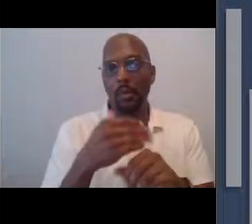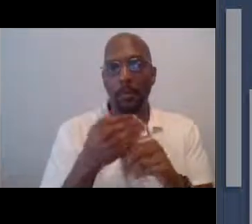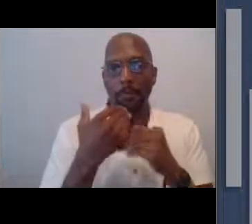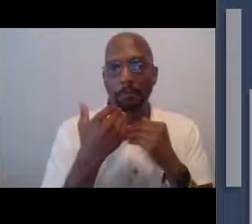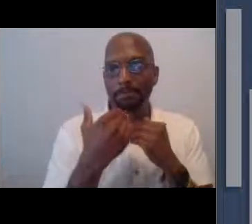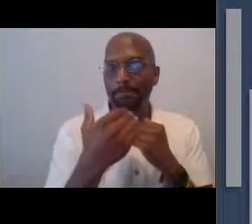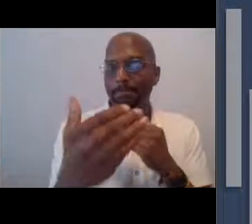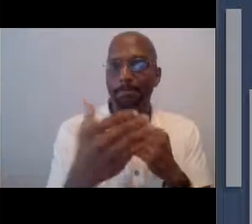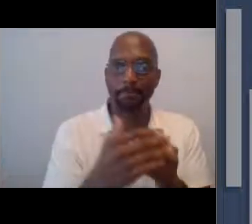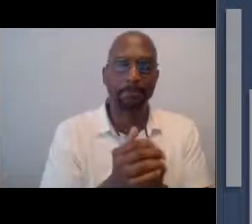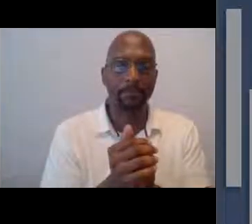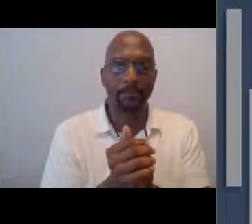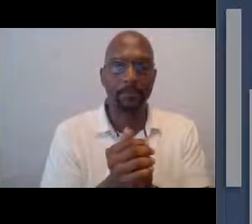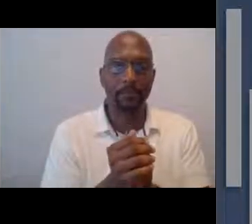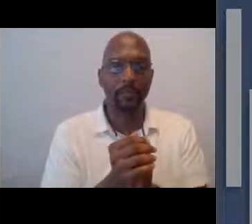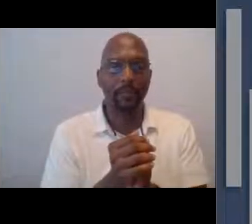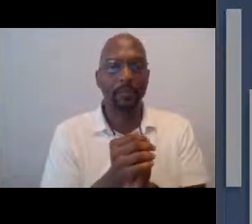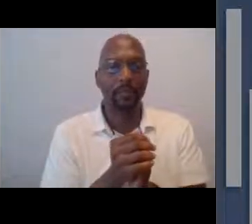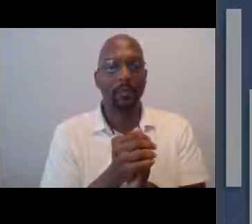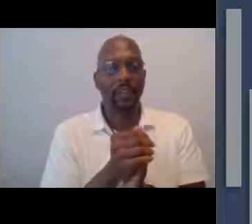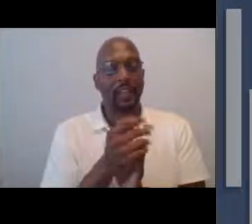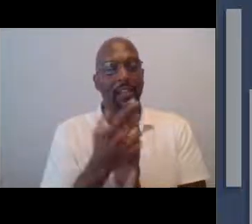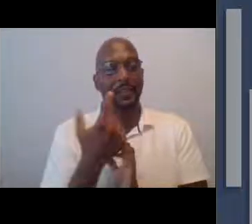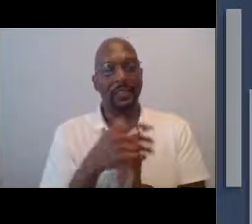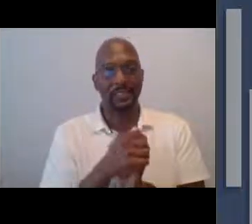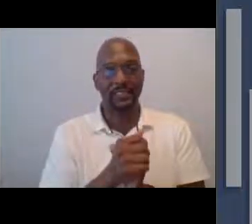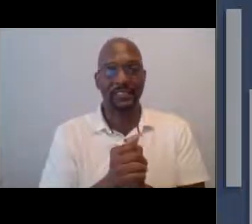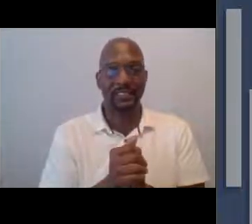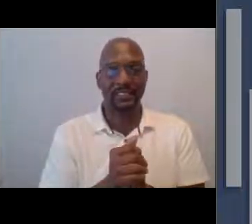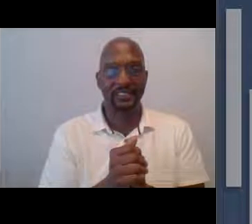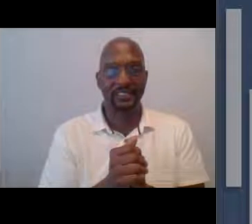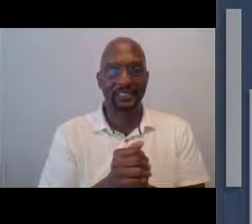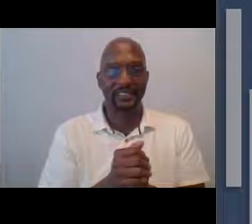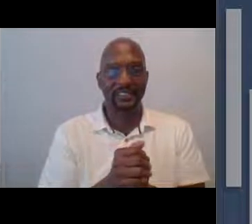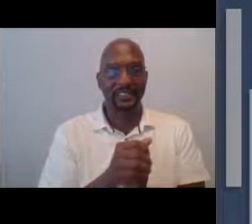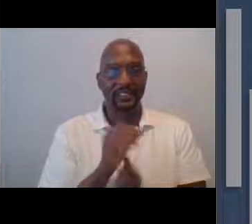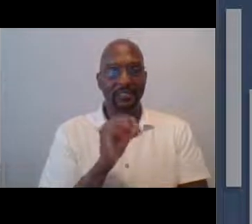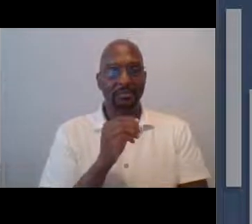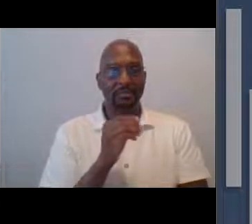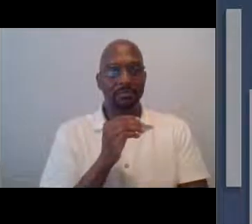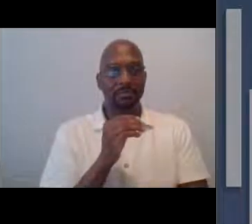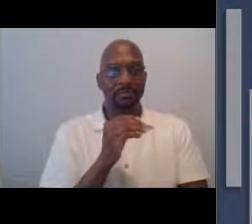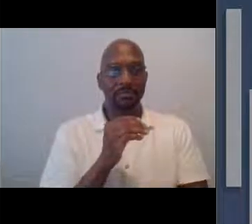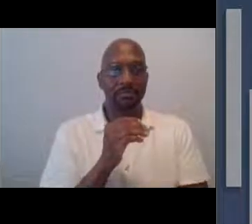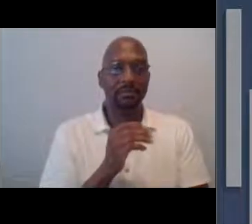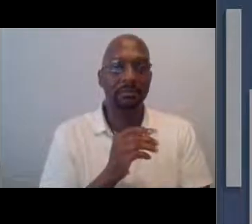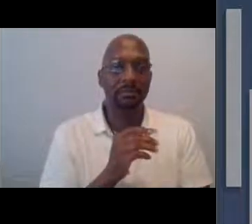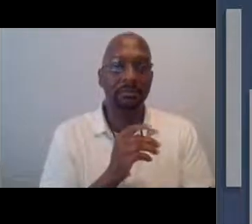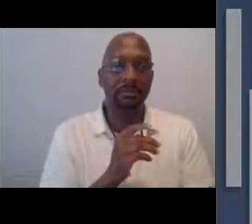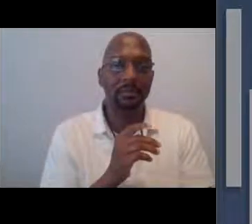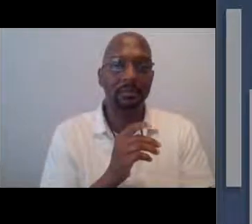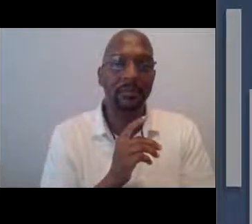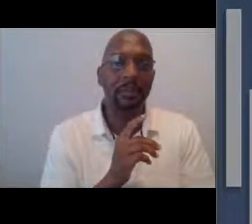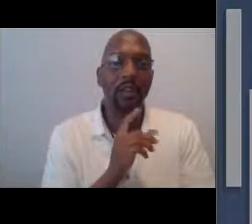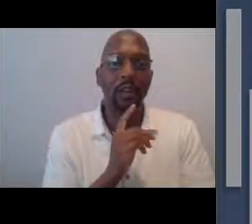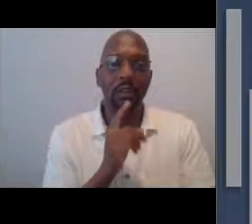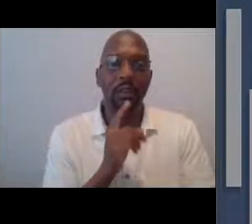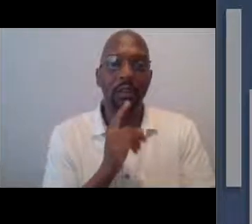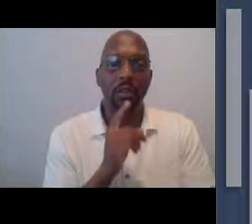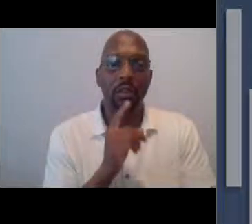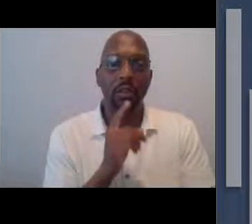I mean, That takes a lot of work. So, it really is a great group of folks.